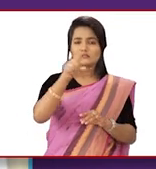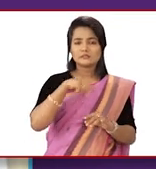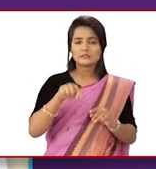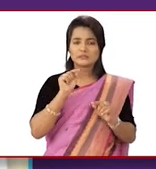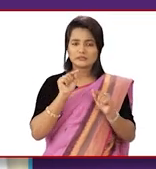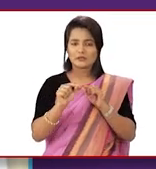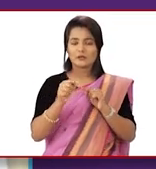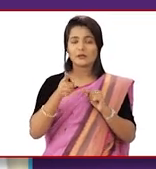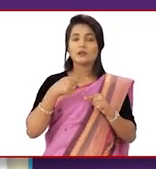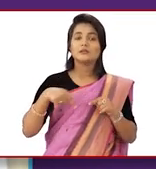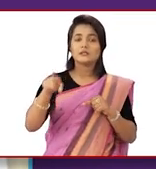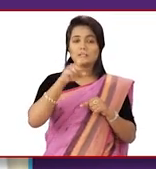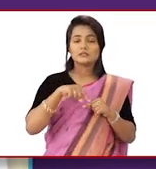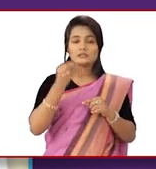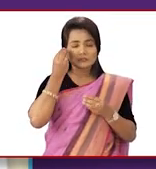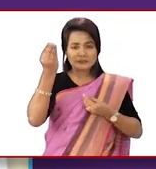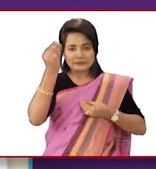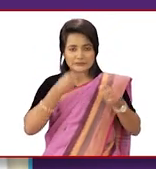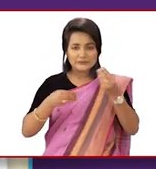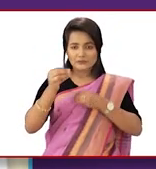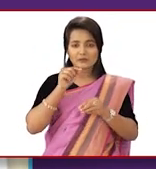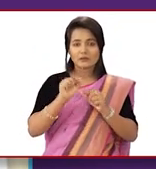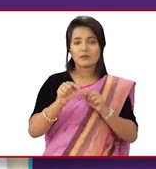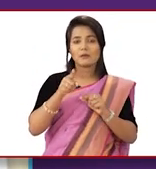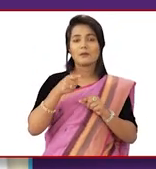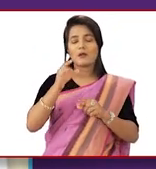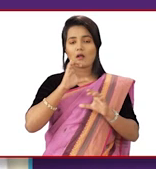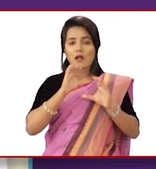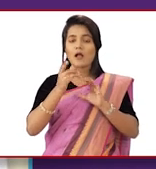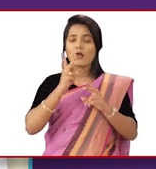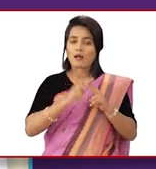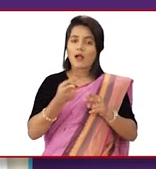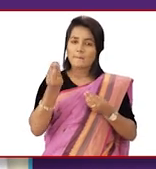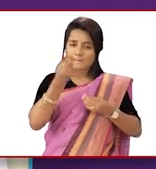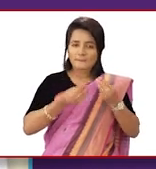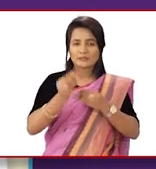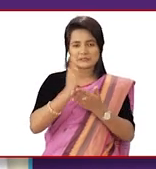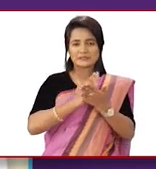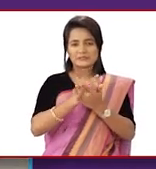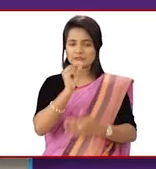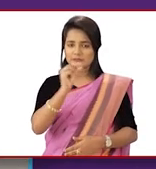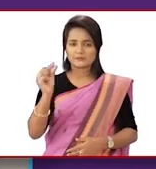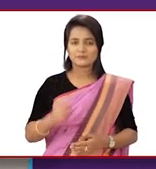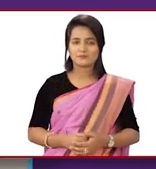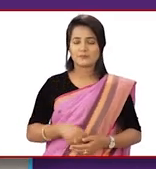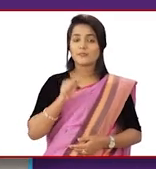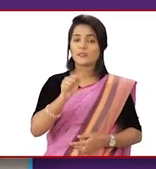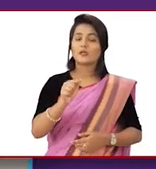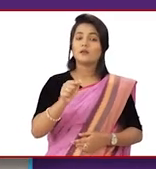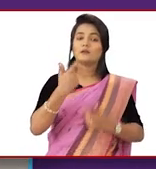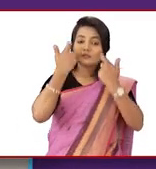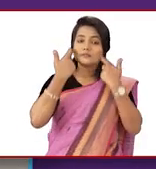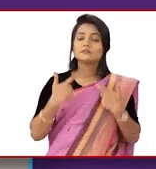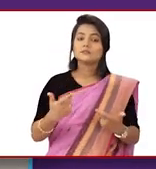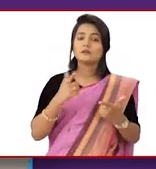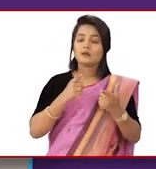to, you know, have some concluding remarks regarding today's conversation? We will start with Sharmin Appa. To conclude, this will